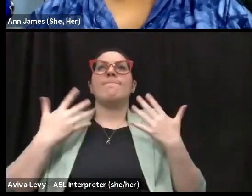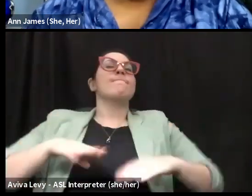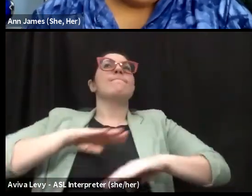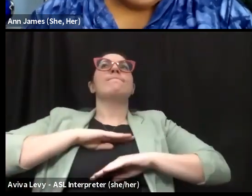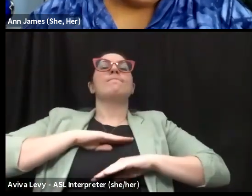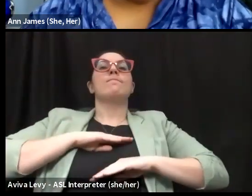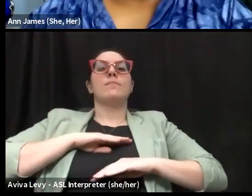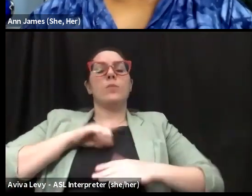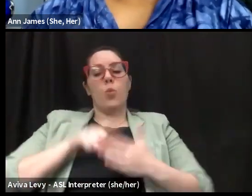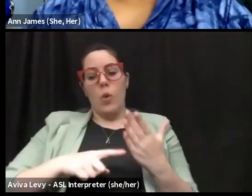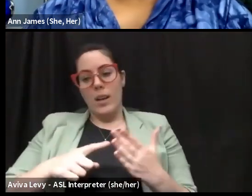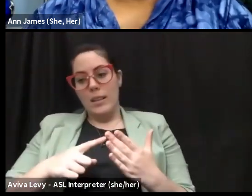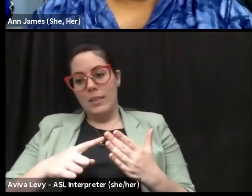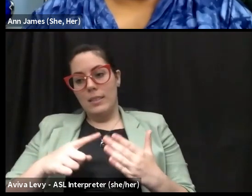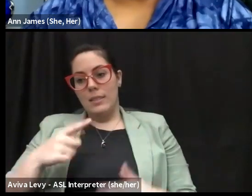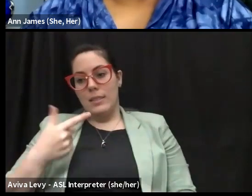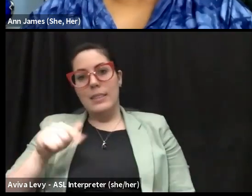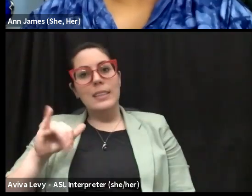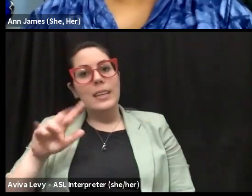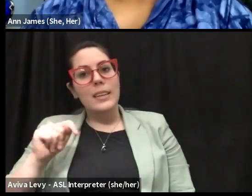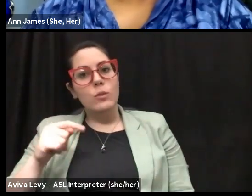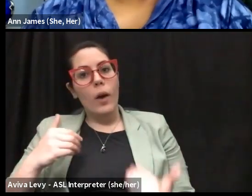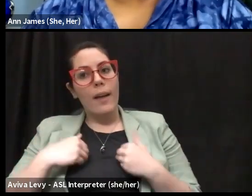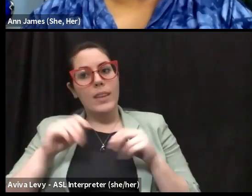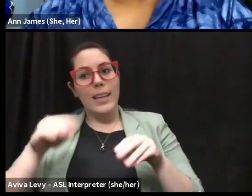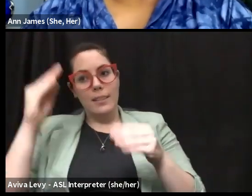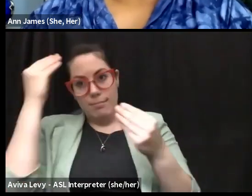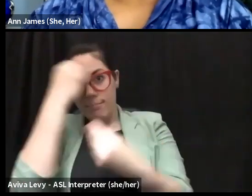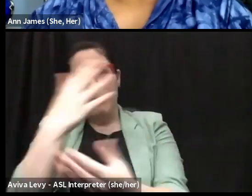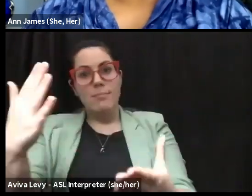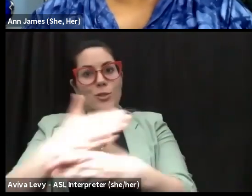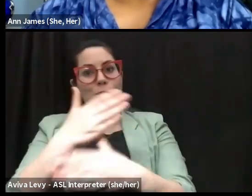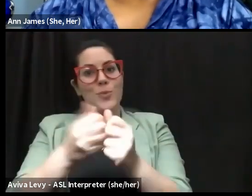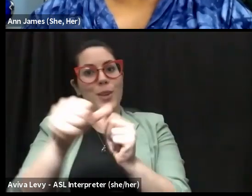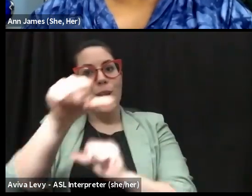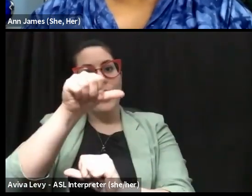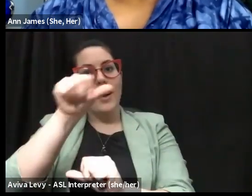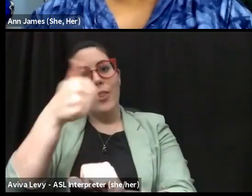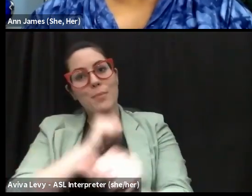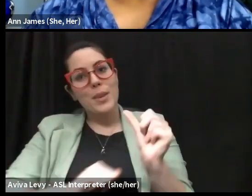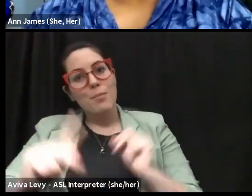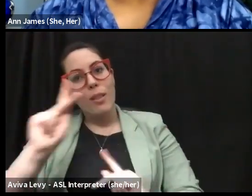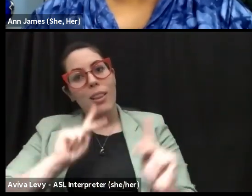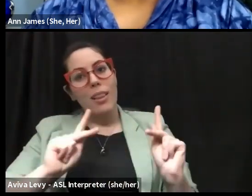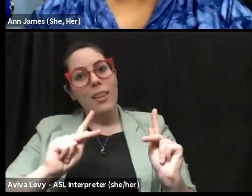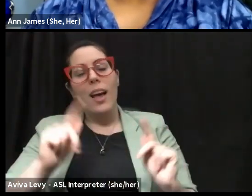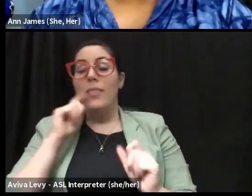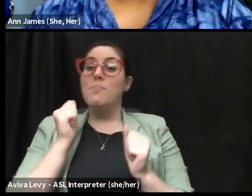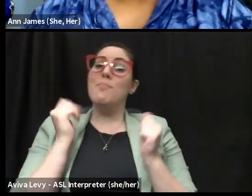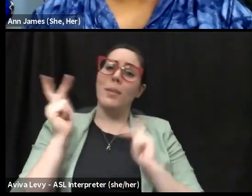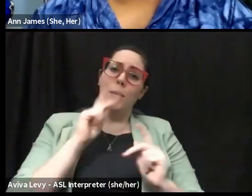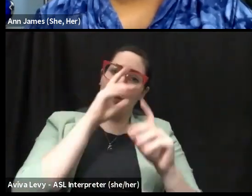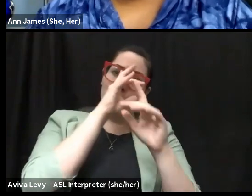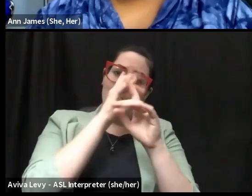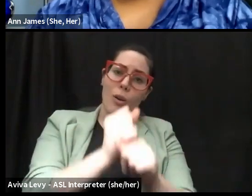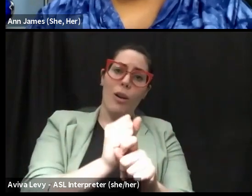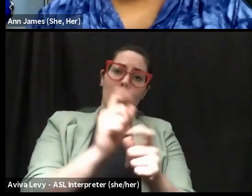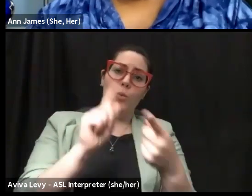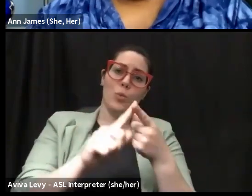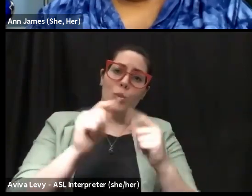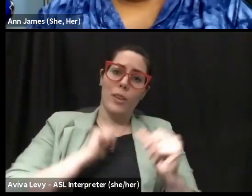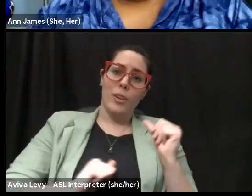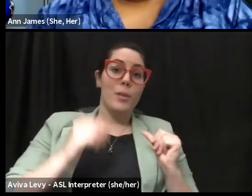with others? And how can we use art? And I believe that so many of us are drawn to theater. I certainly am, because it's such